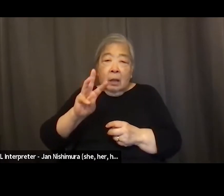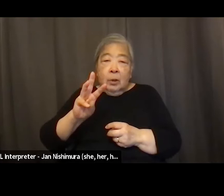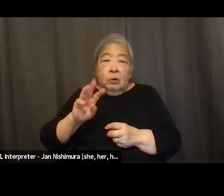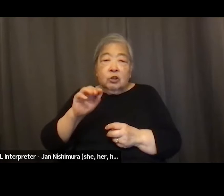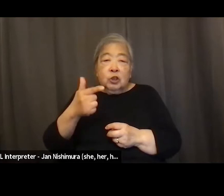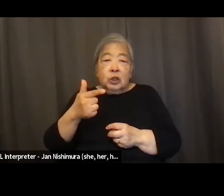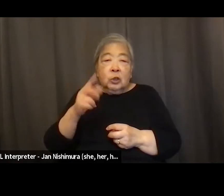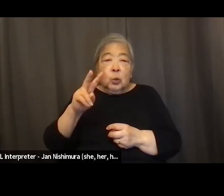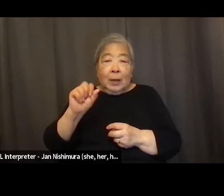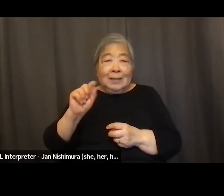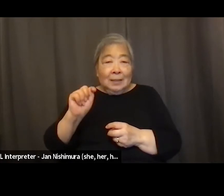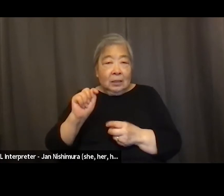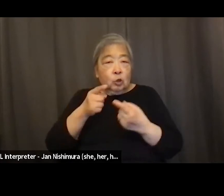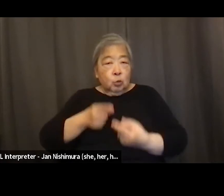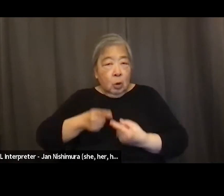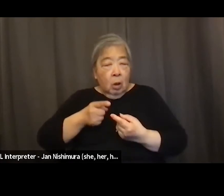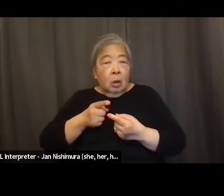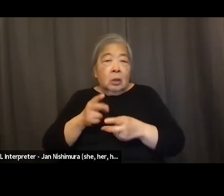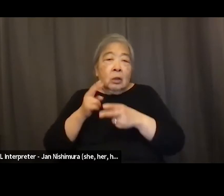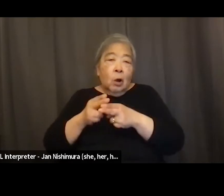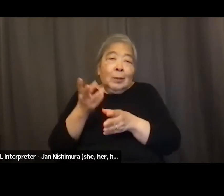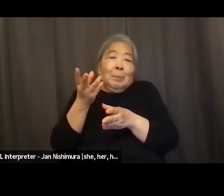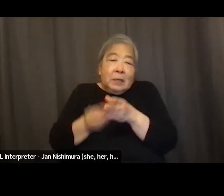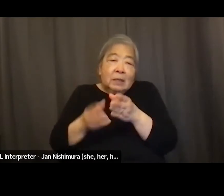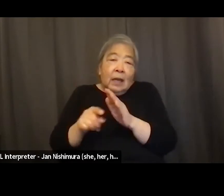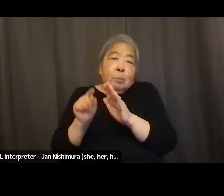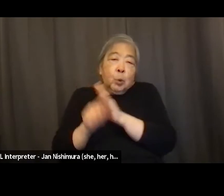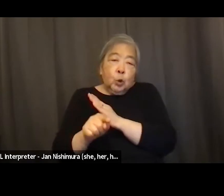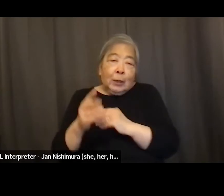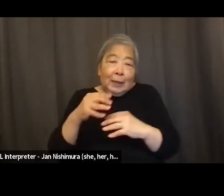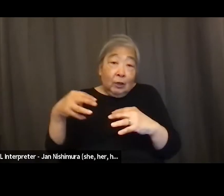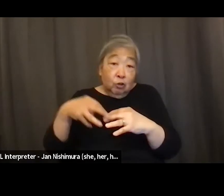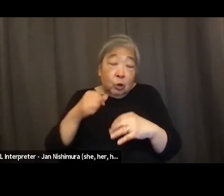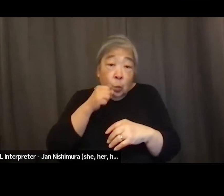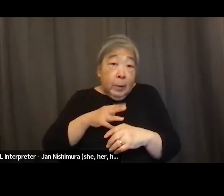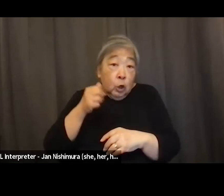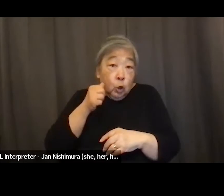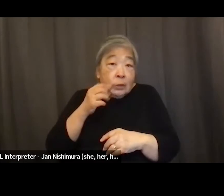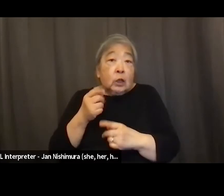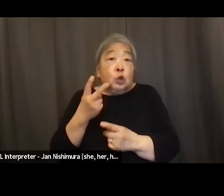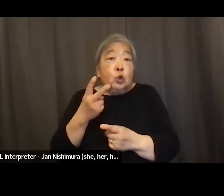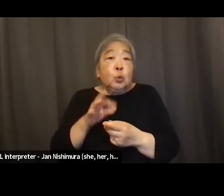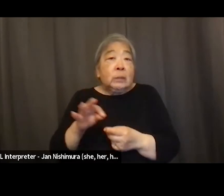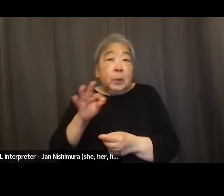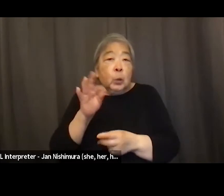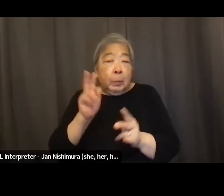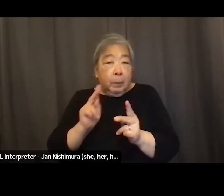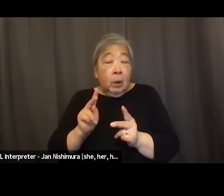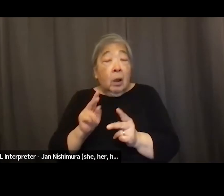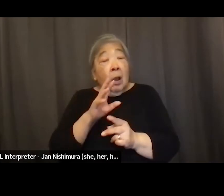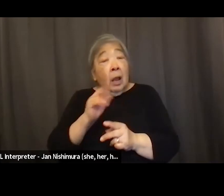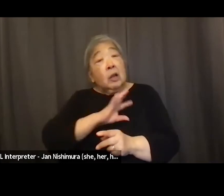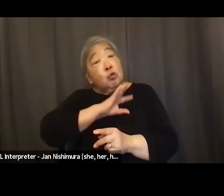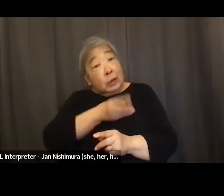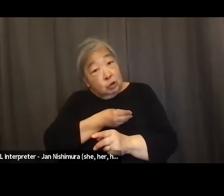struggle, which is also known as missing and murdered Indigenous women, girls, and Two-Spirit people, as well as